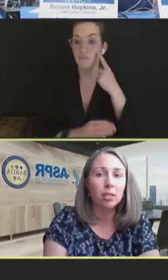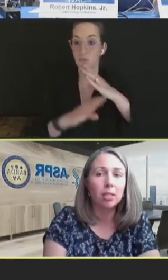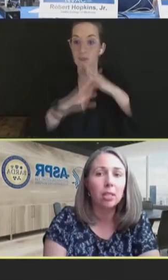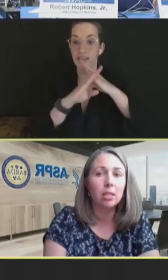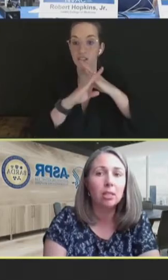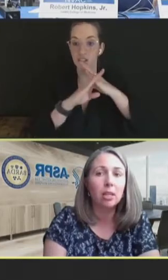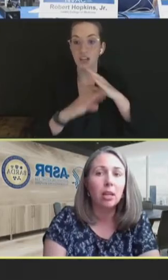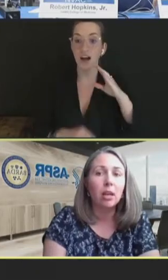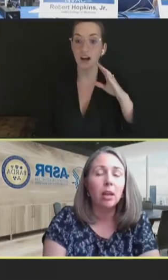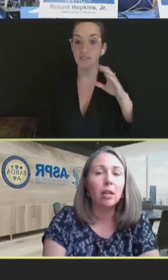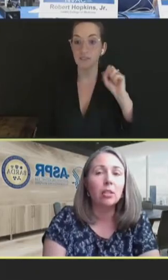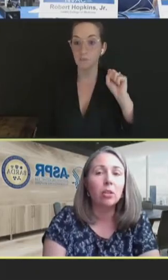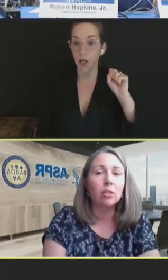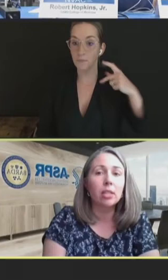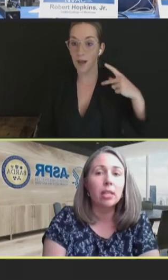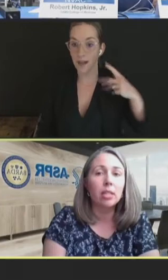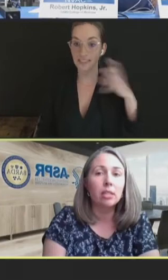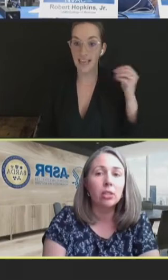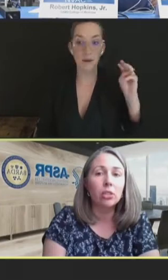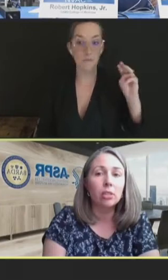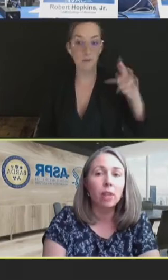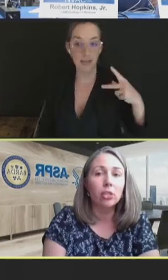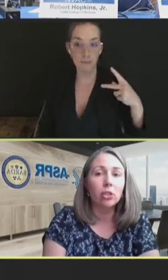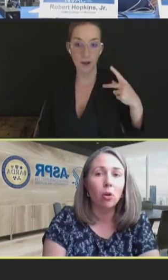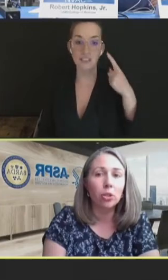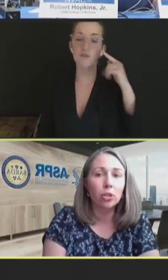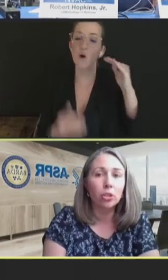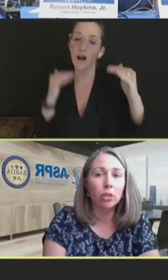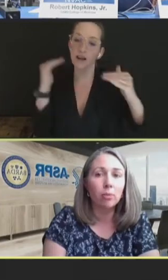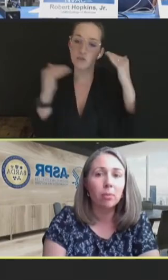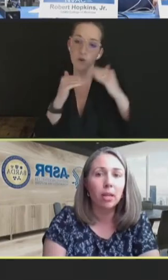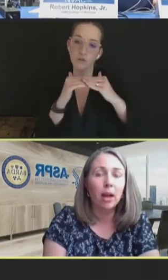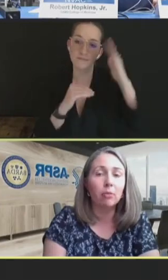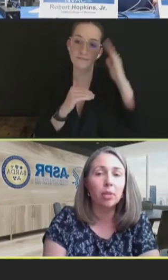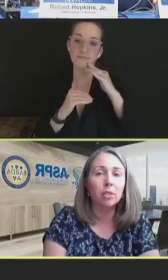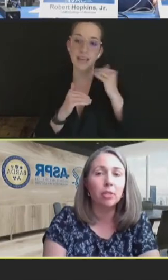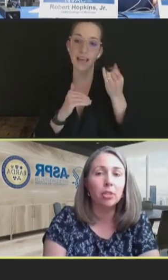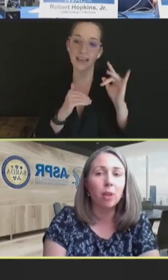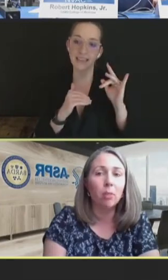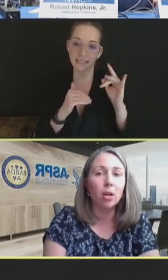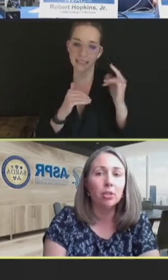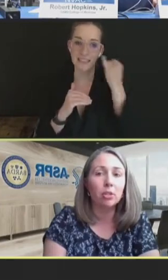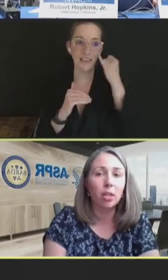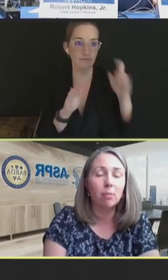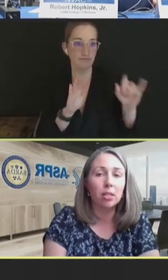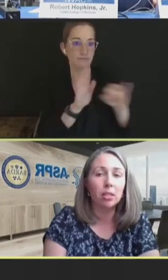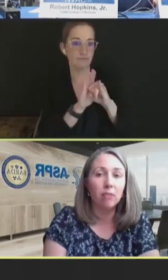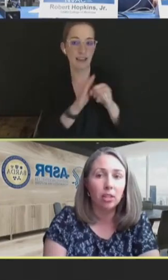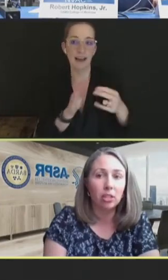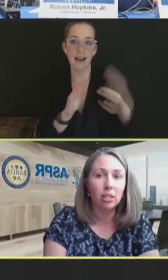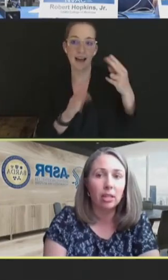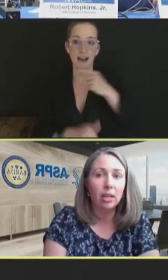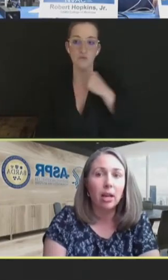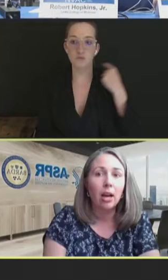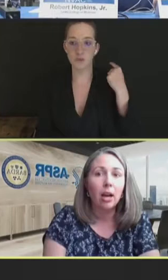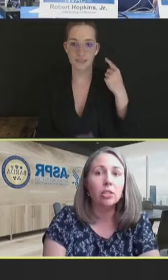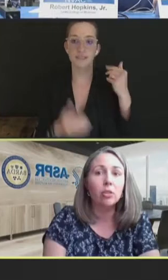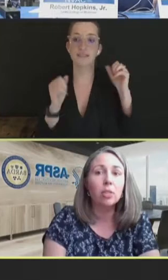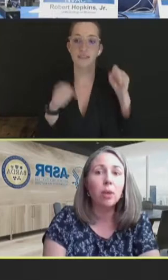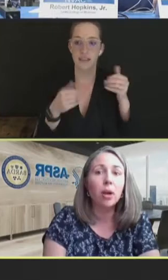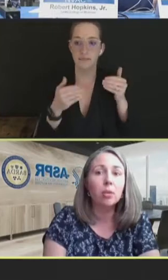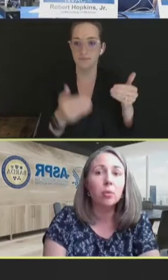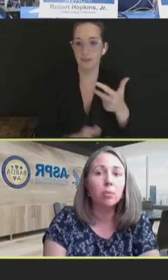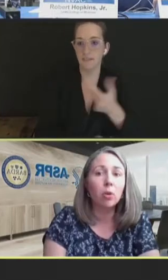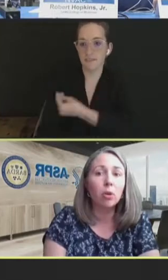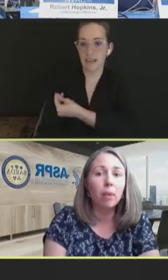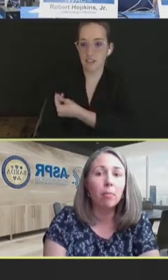monkeypox disease in adults 18 years of age and older determined to be at high risk for smallpox or monkeypox infection. So this